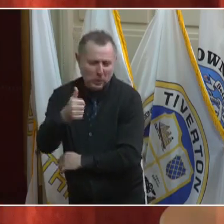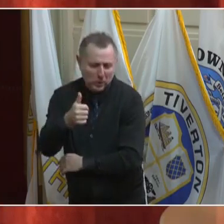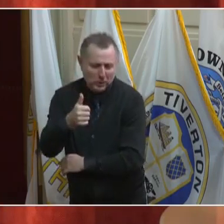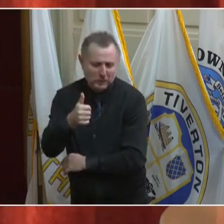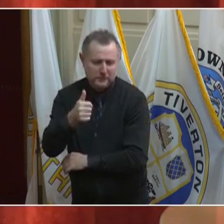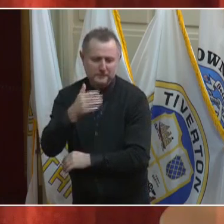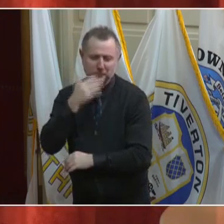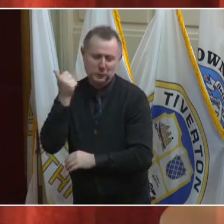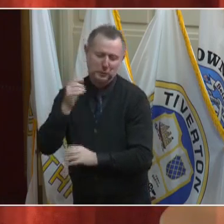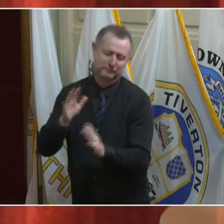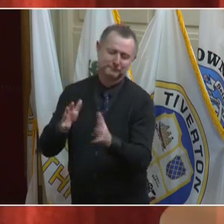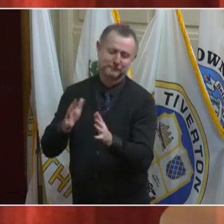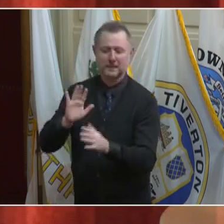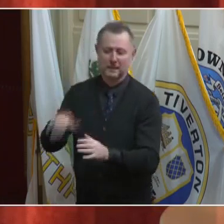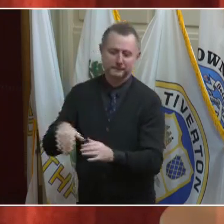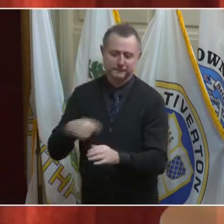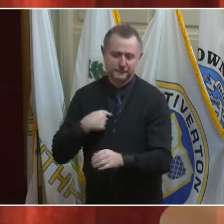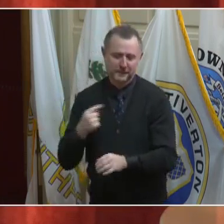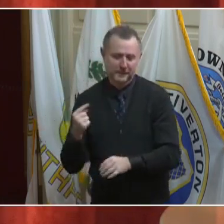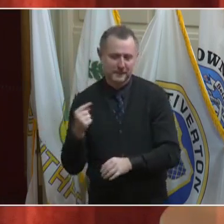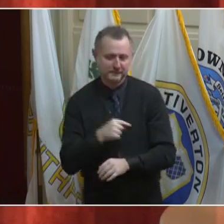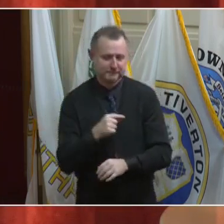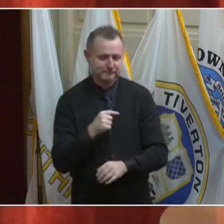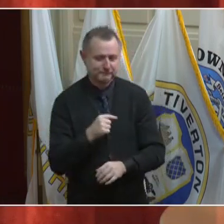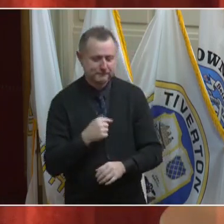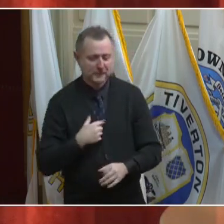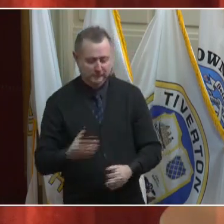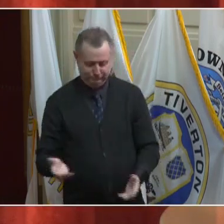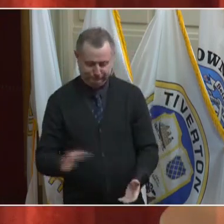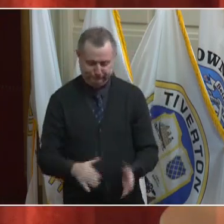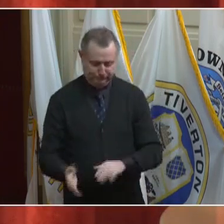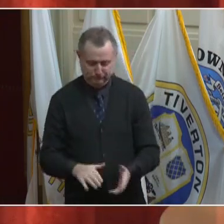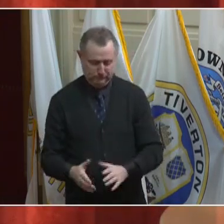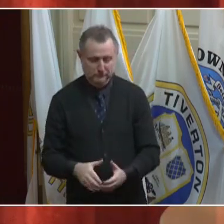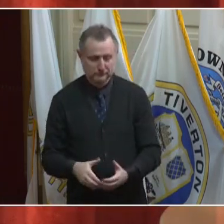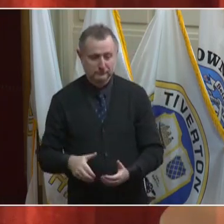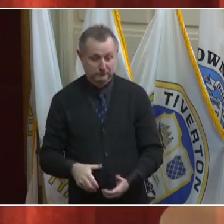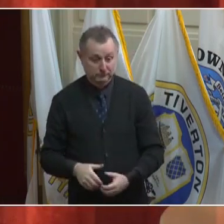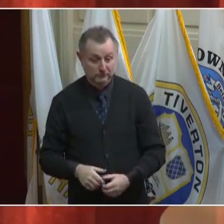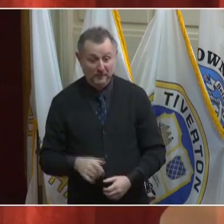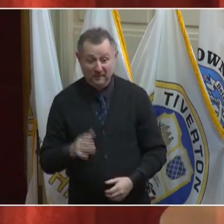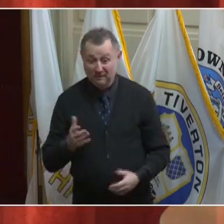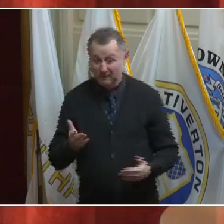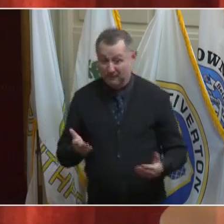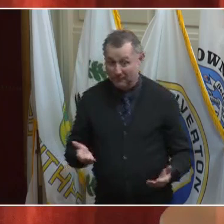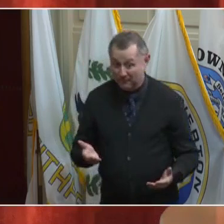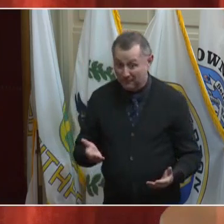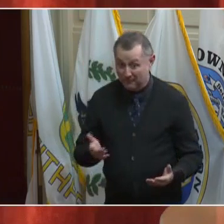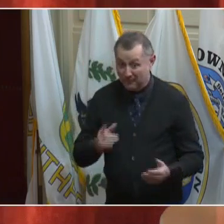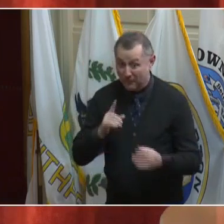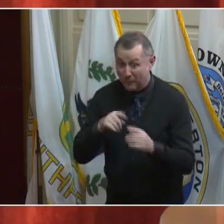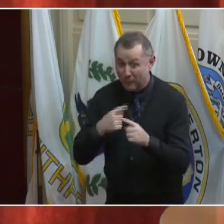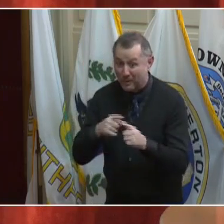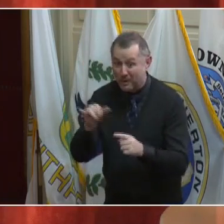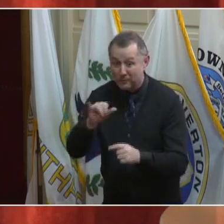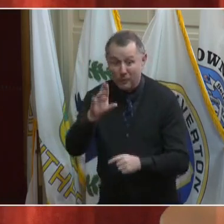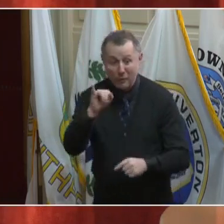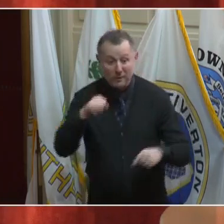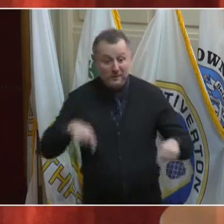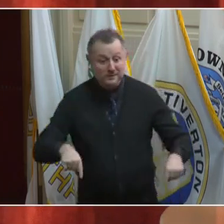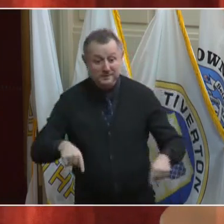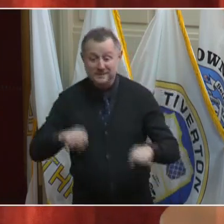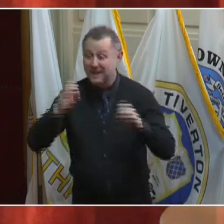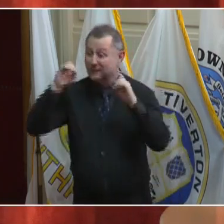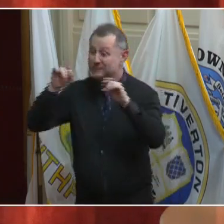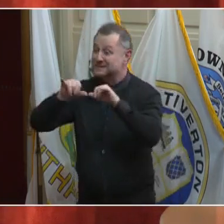better than today. When it comes to fixing Rhode Island's education system,